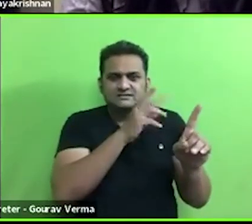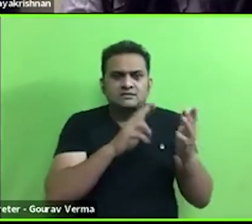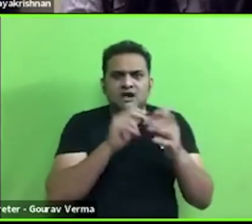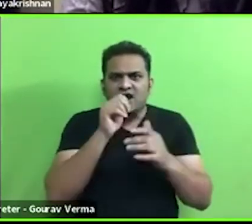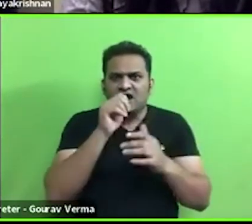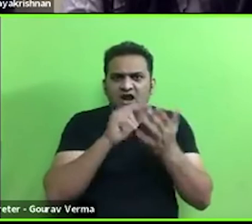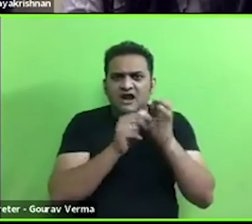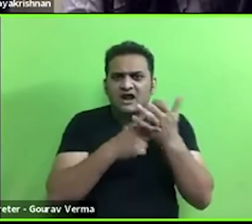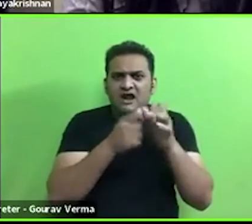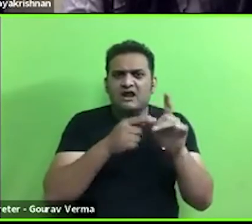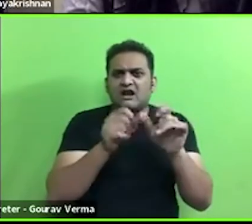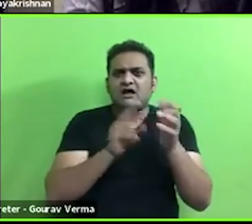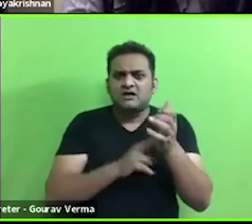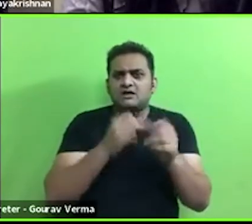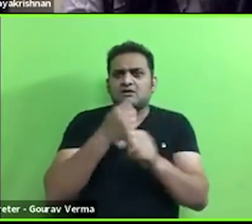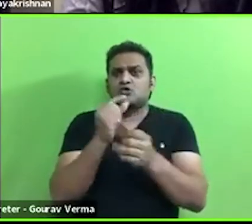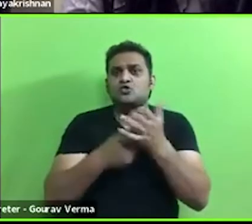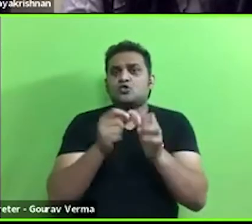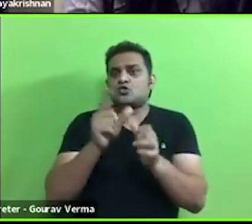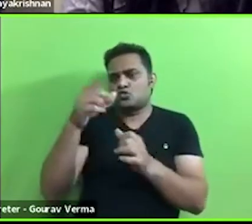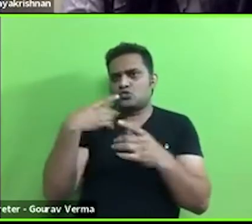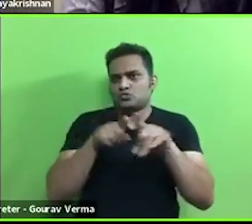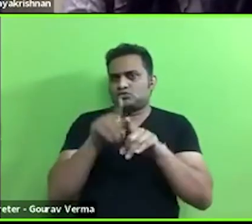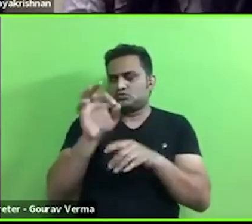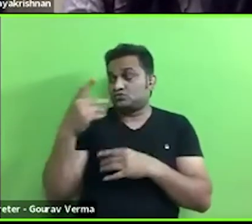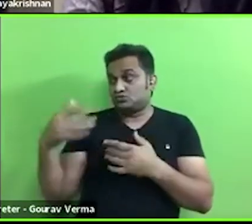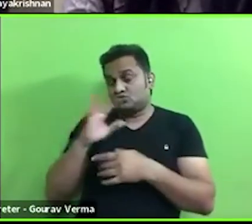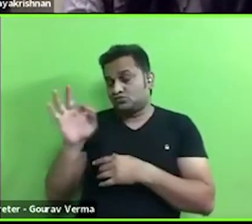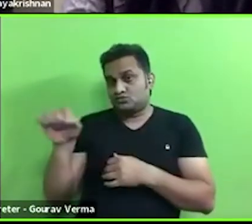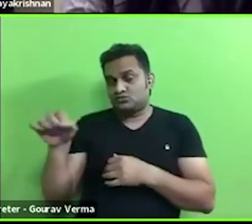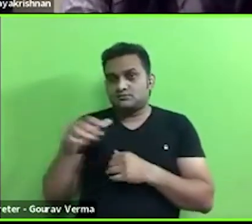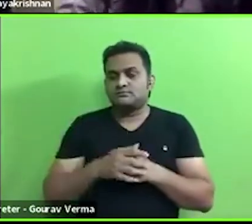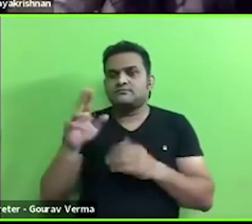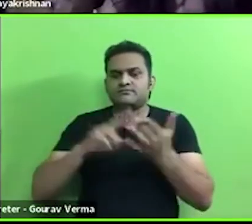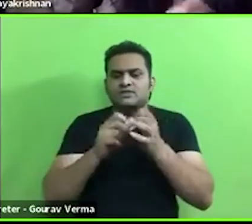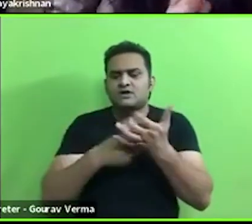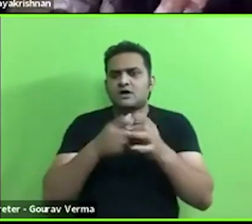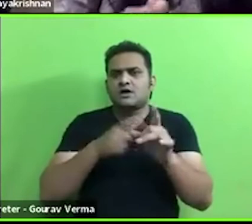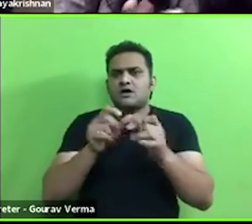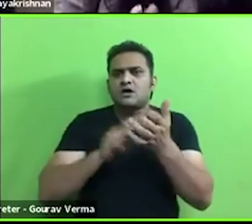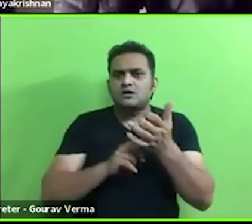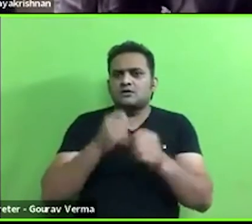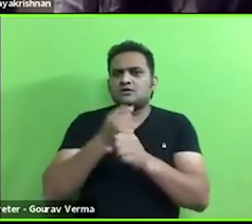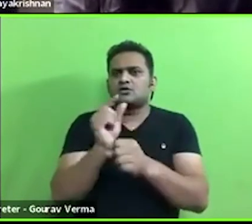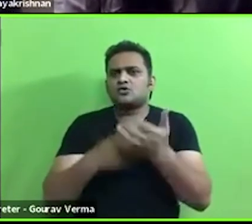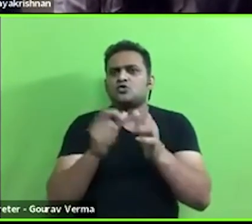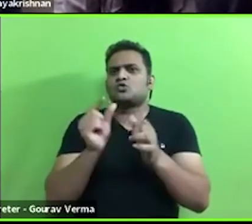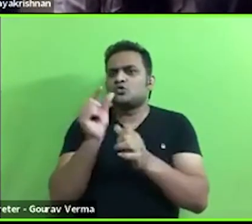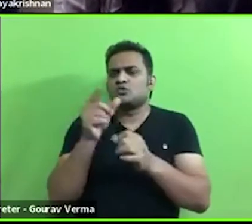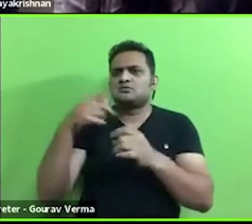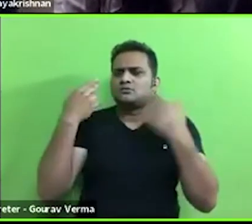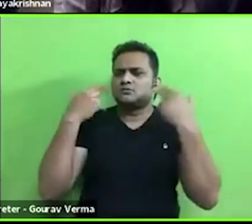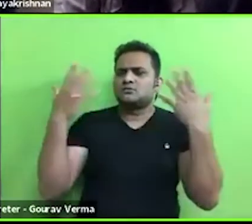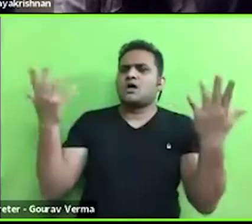an example. From I mean, absolutely. You know, why would Narayana Guru then become relevant for a Bahujan struggle? Is for the